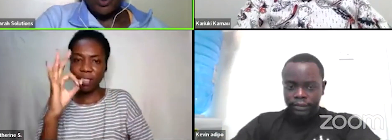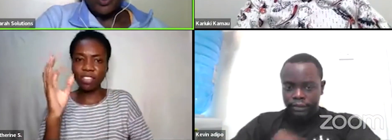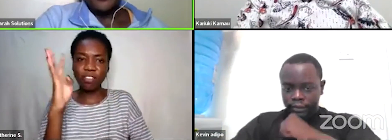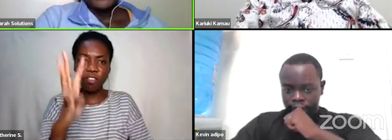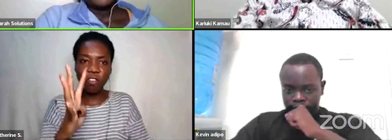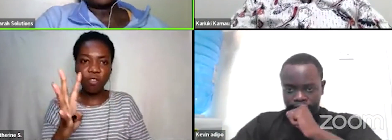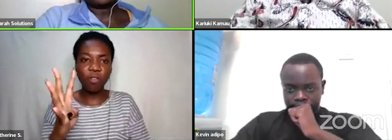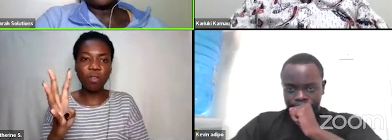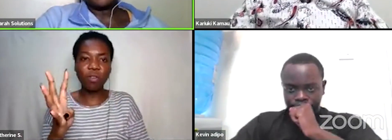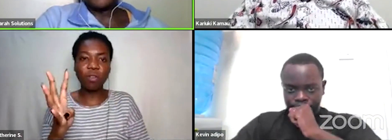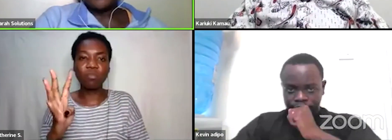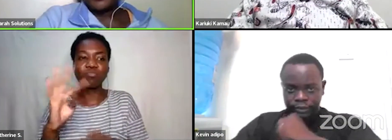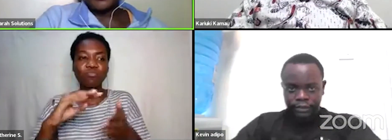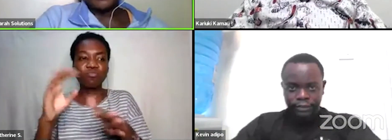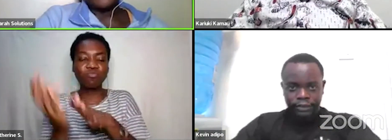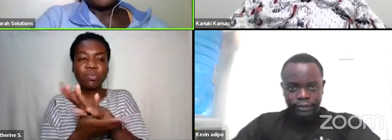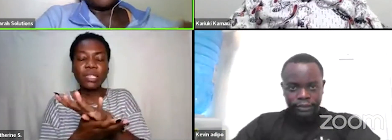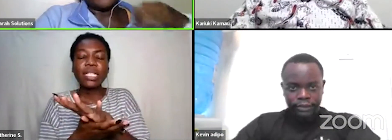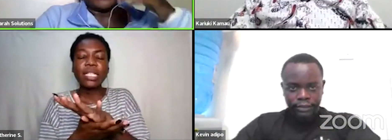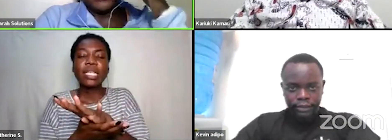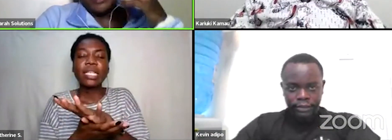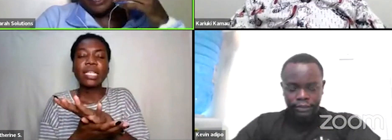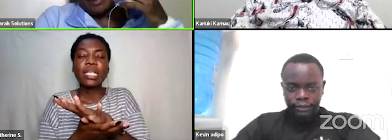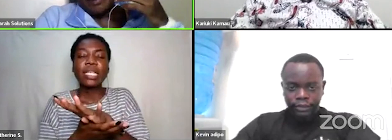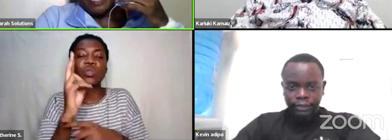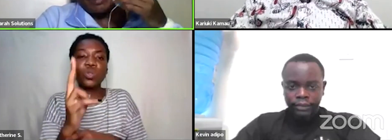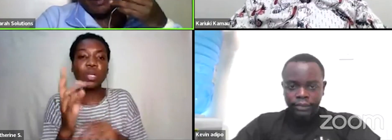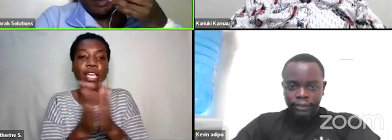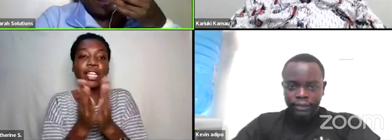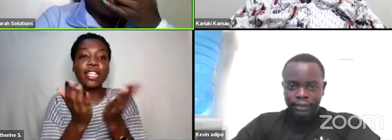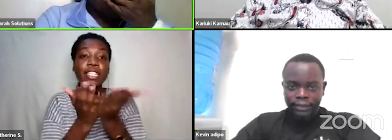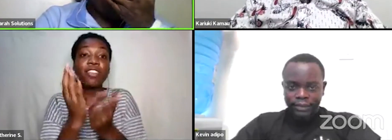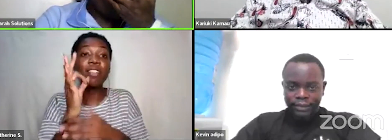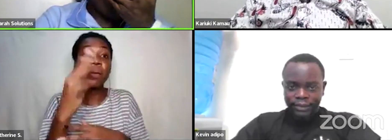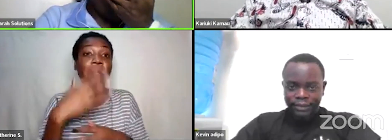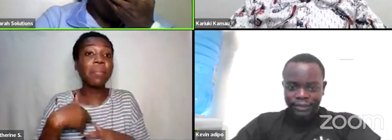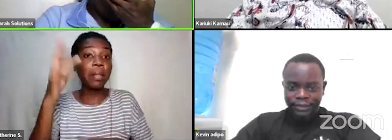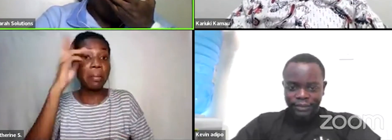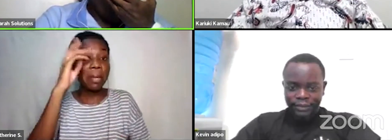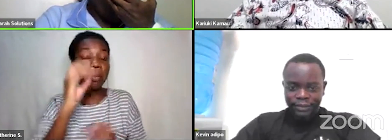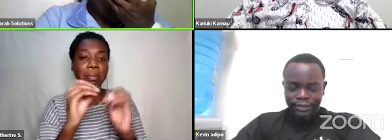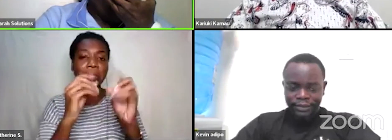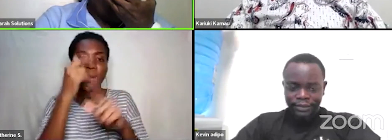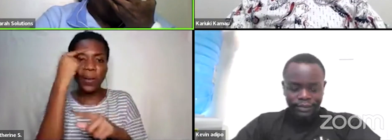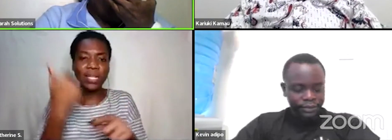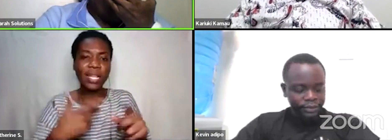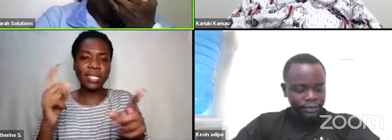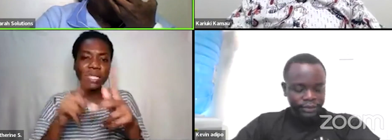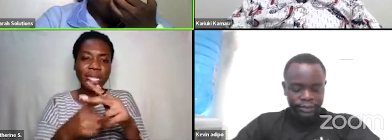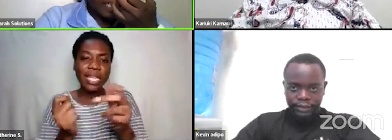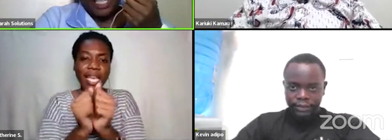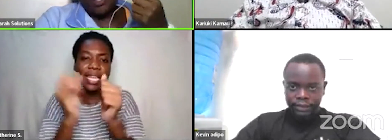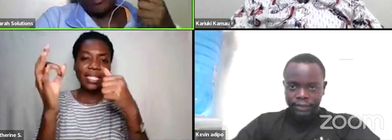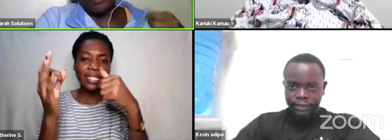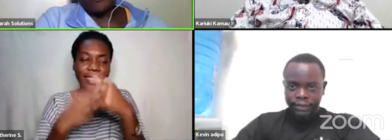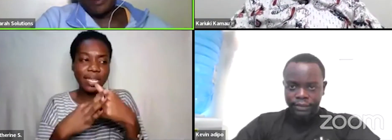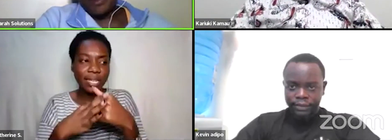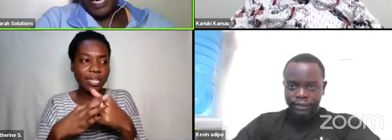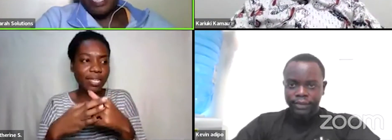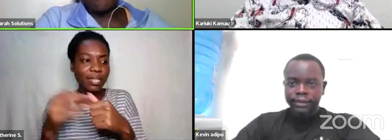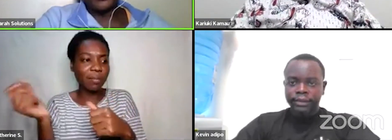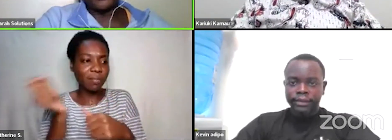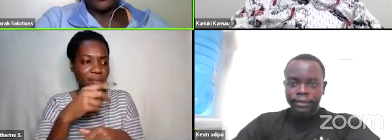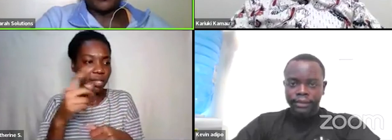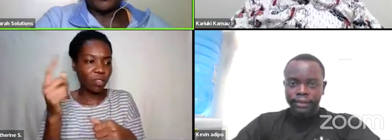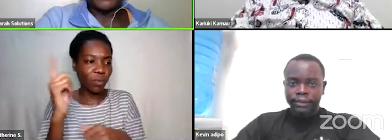season 2. Then season 3, we did, I can't even remember the number because we started on 18th of January and ended on 22nd of